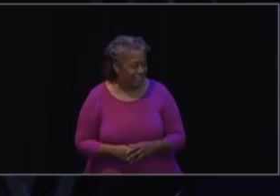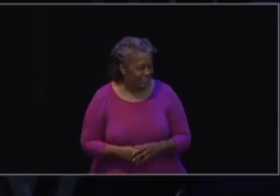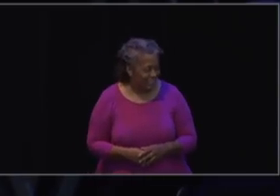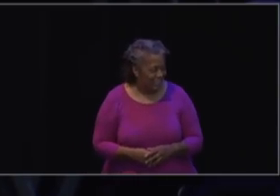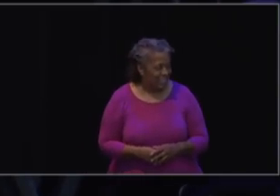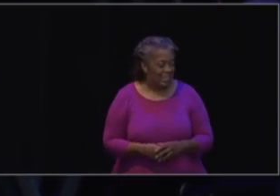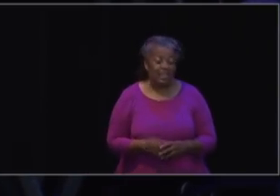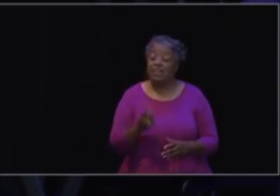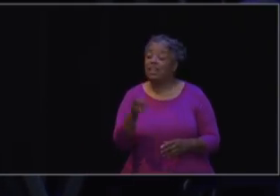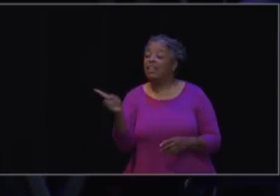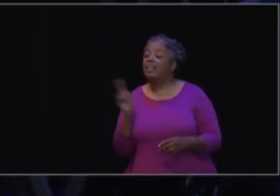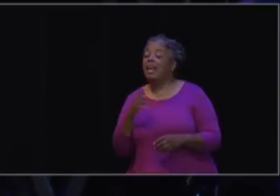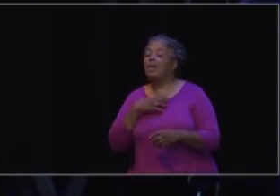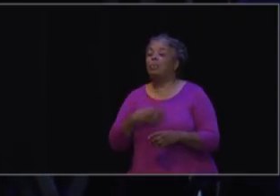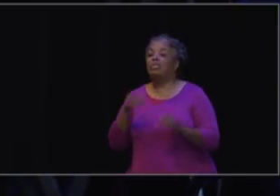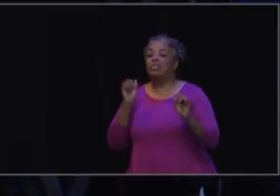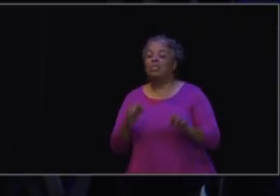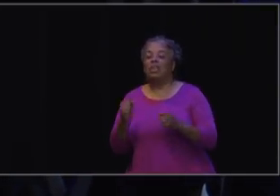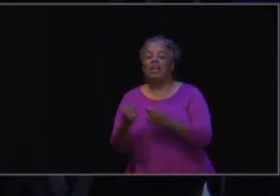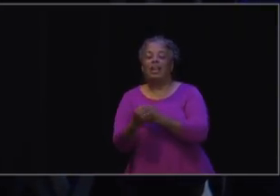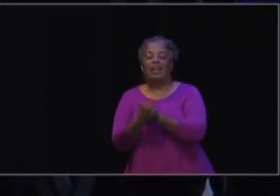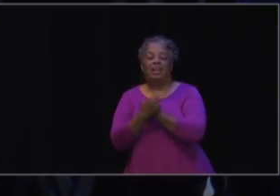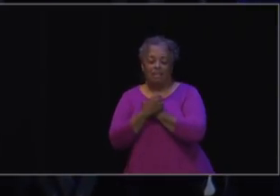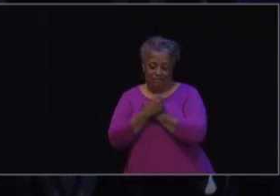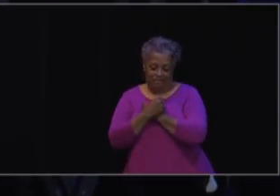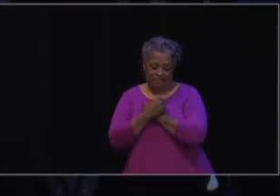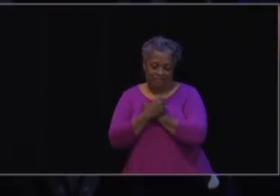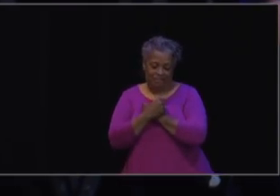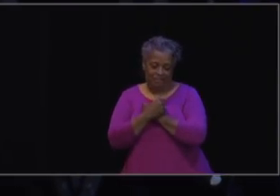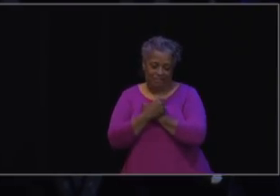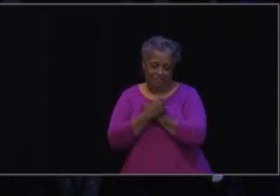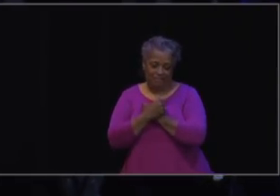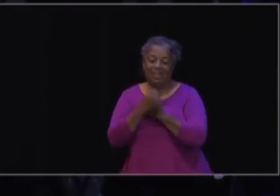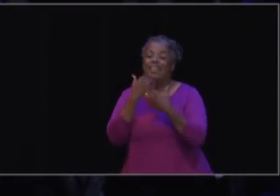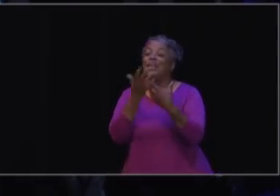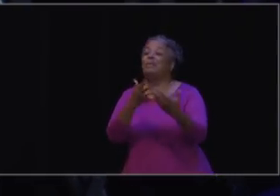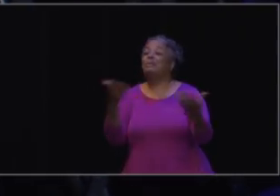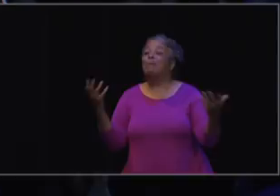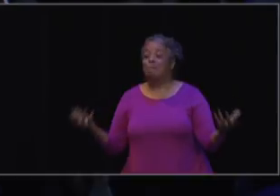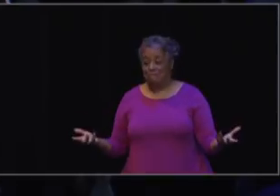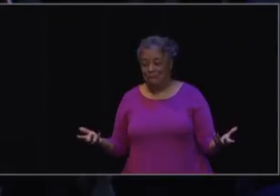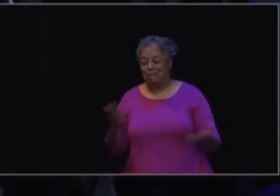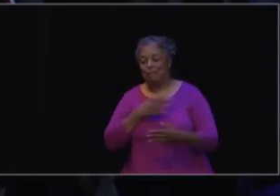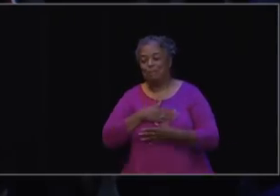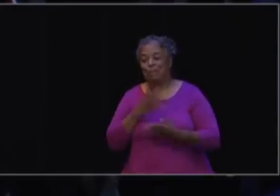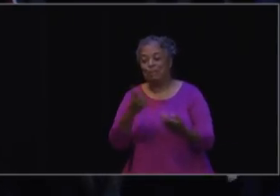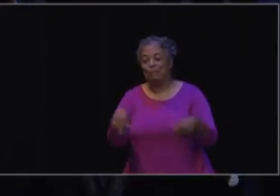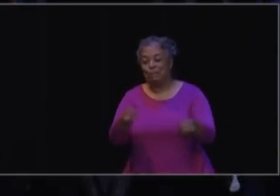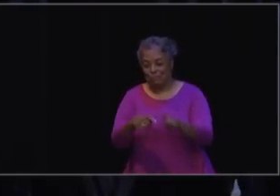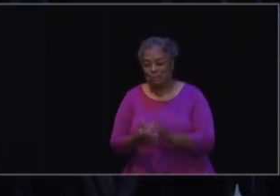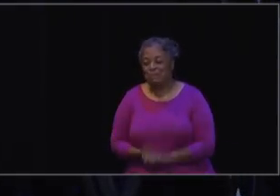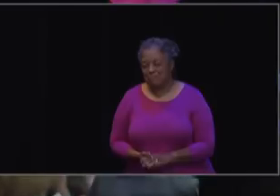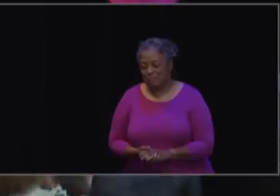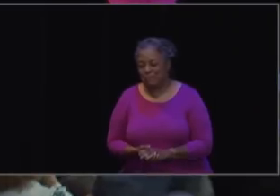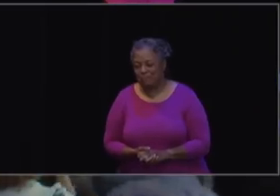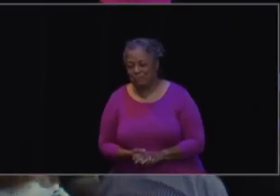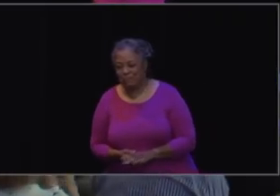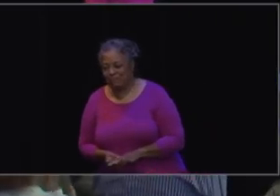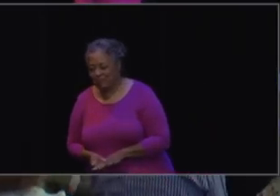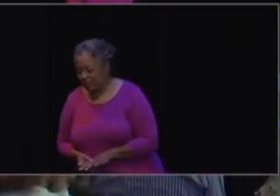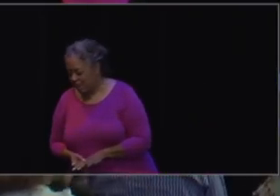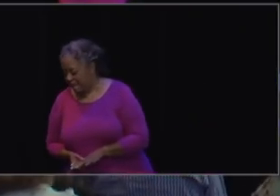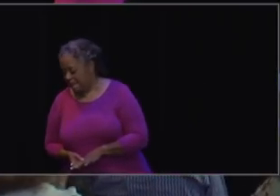yeah, they wish they could love. Thank y'all so much. Appreciate you.